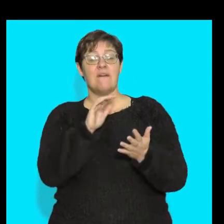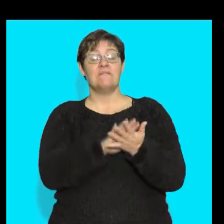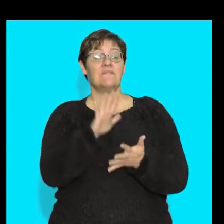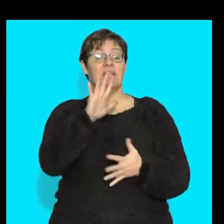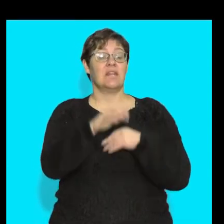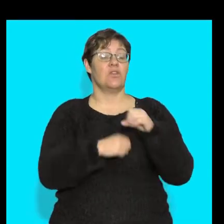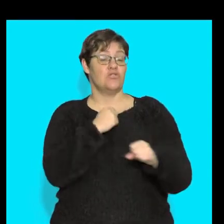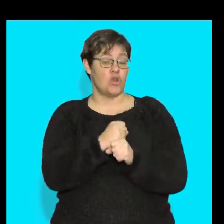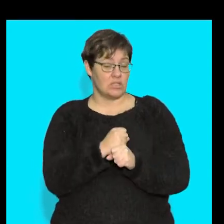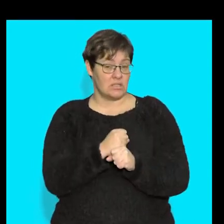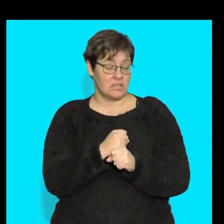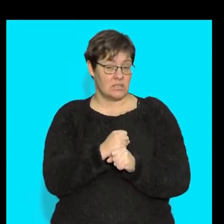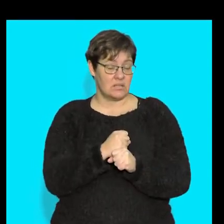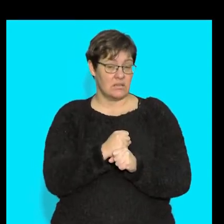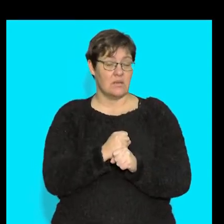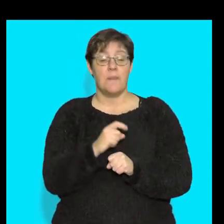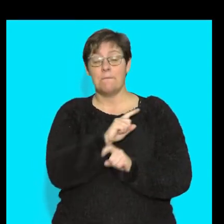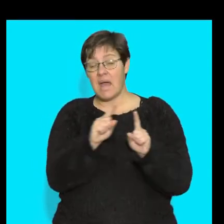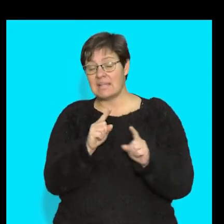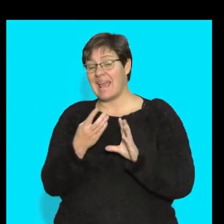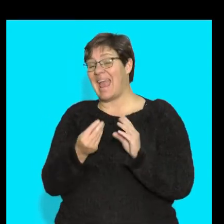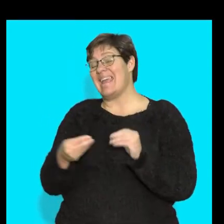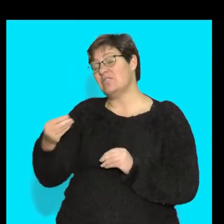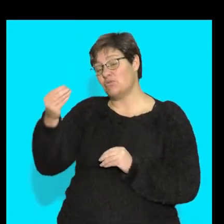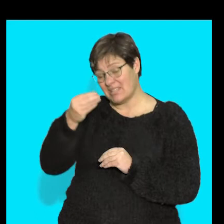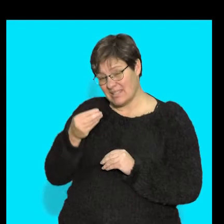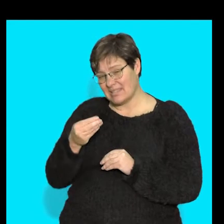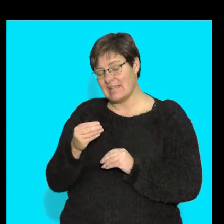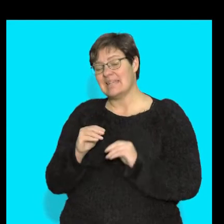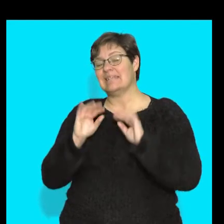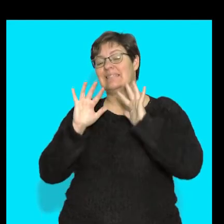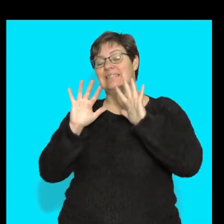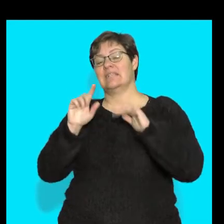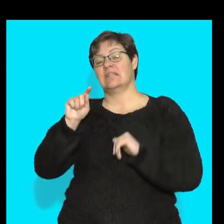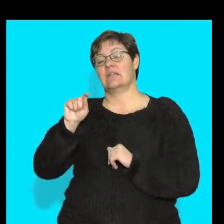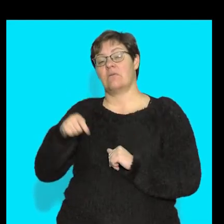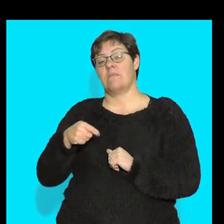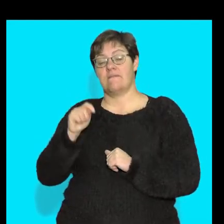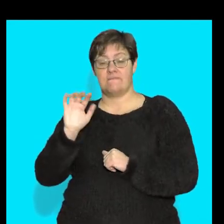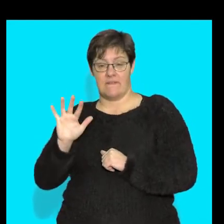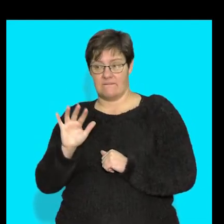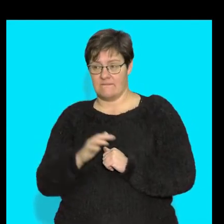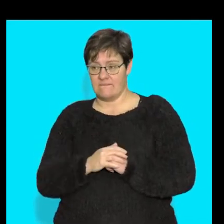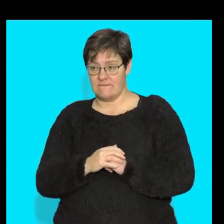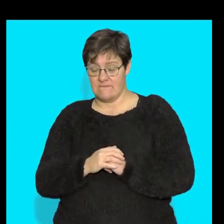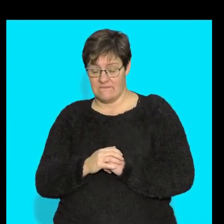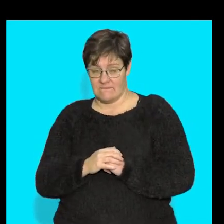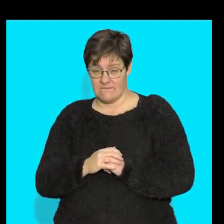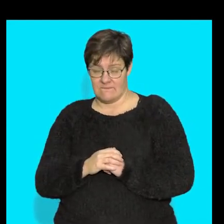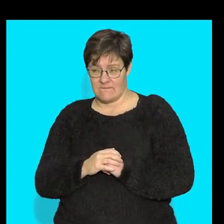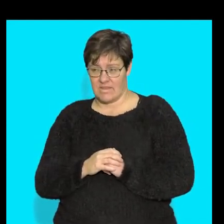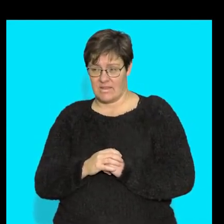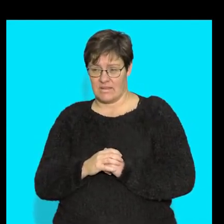years, right? That you paid in 15 years, but the interest that you need to pay must be 1.5 more